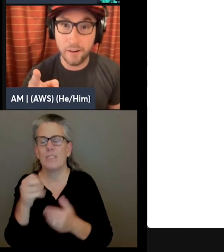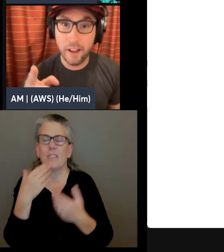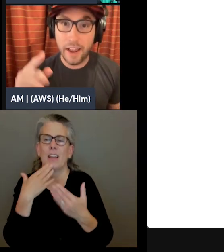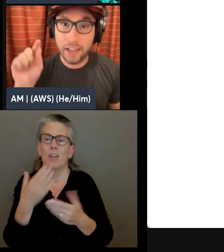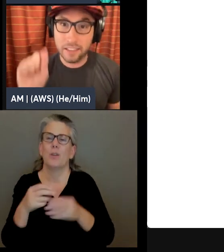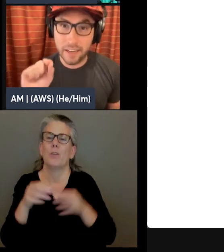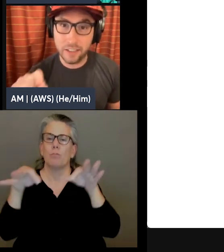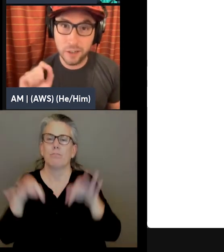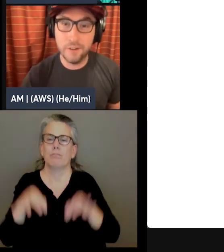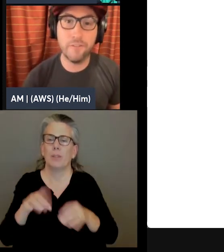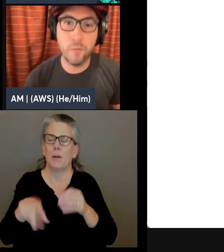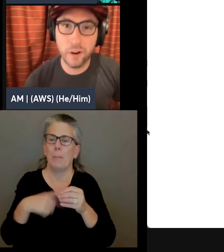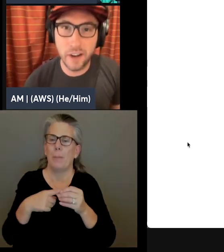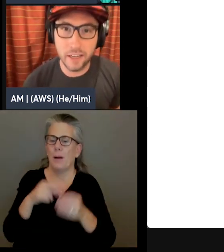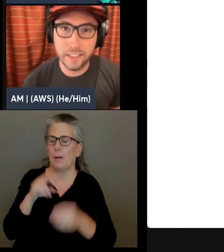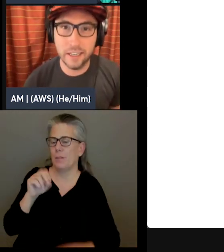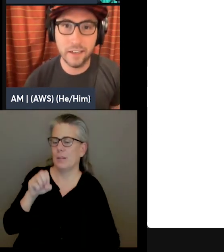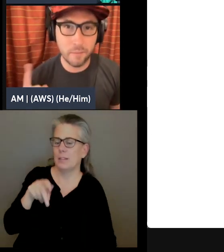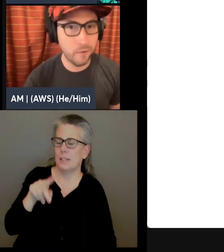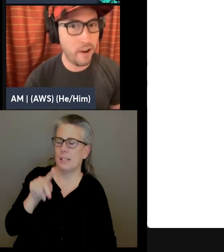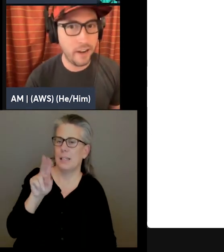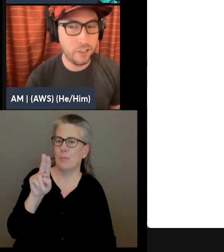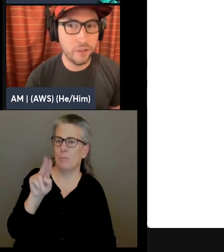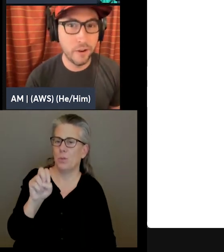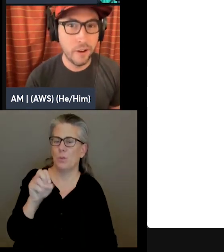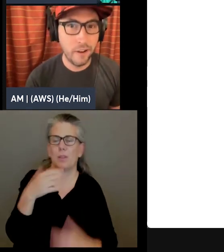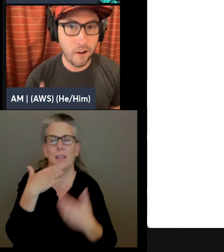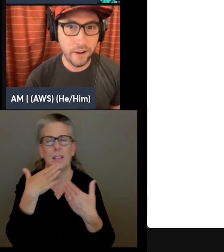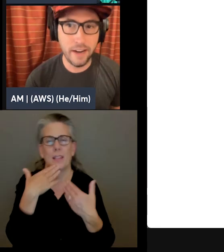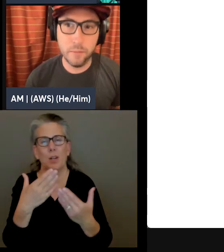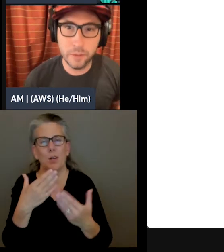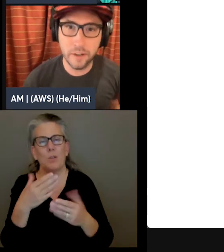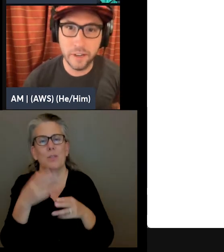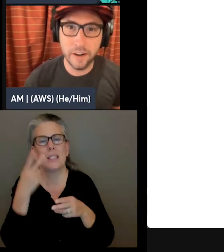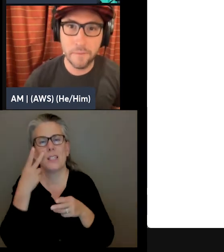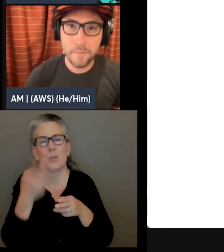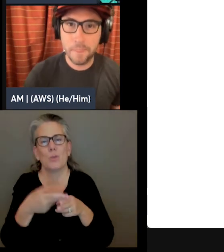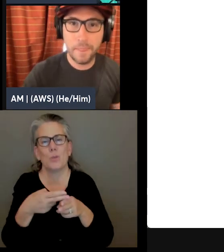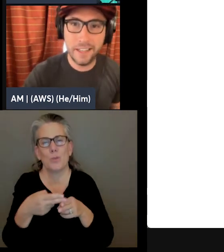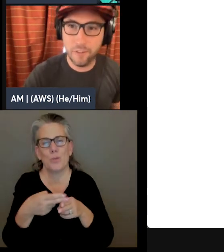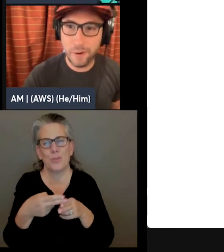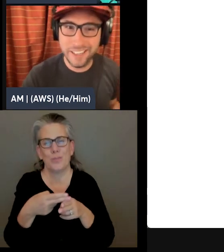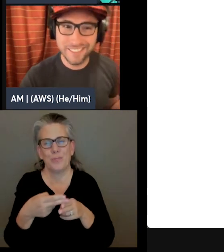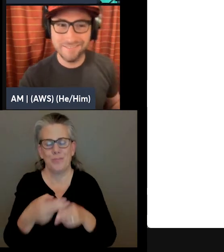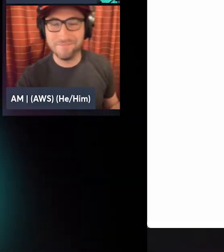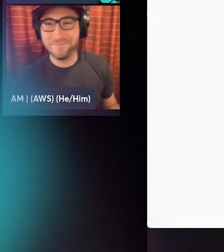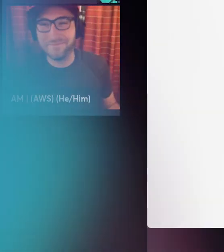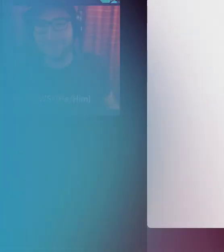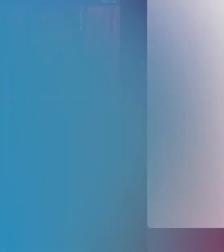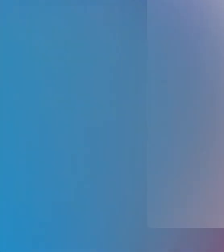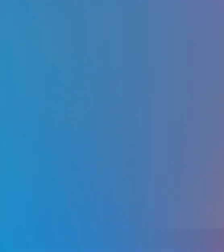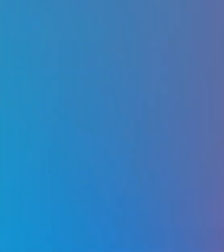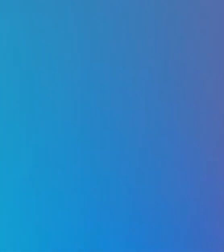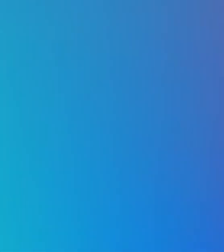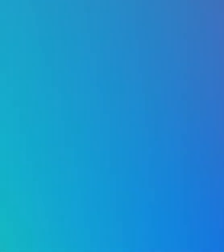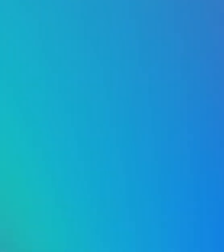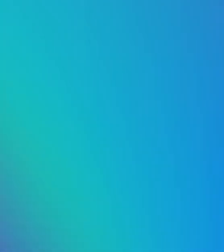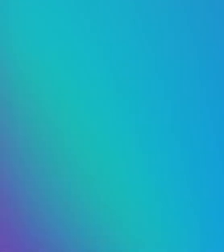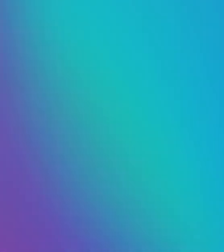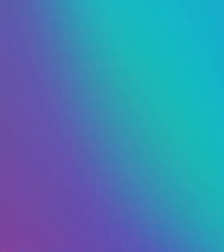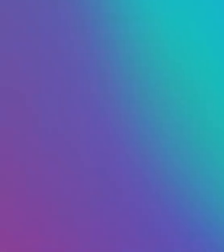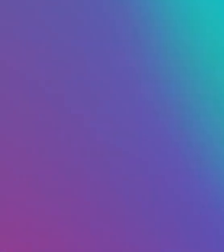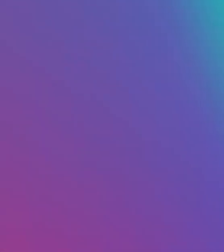it out and stay tuned for more content coming right at you on AWS On Air. Thanks, everybody. Thanks for having me.